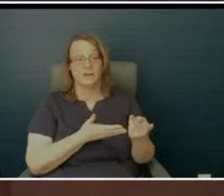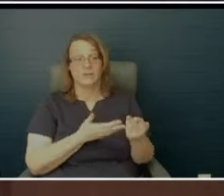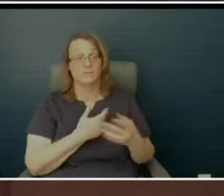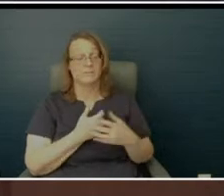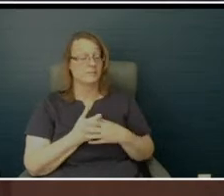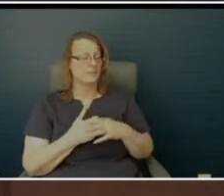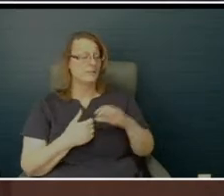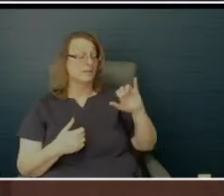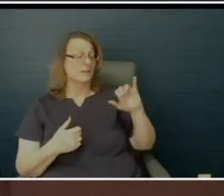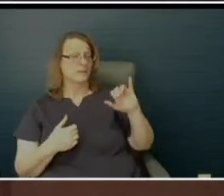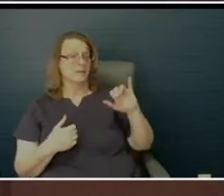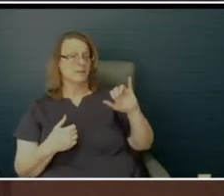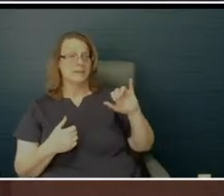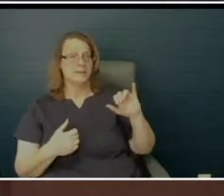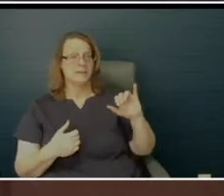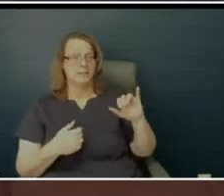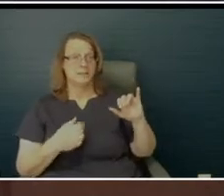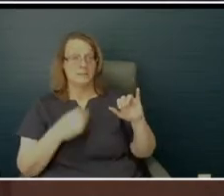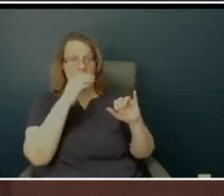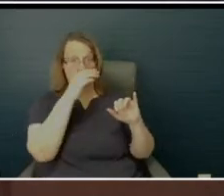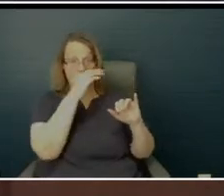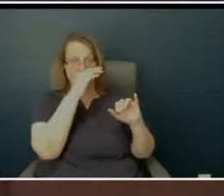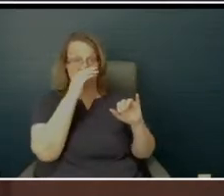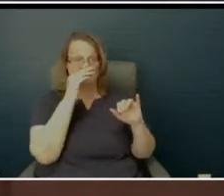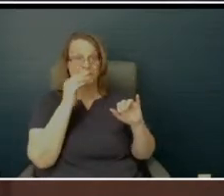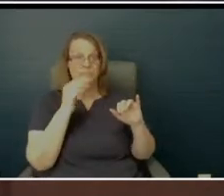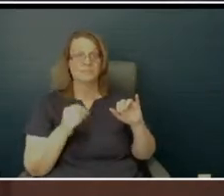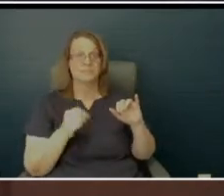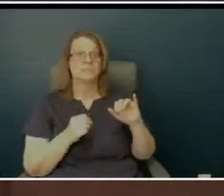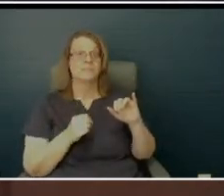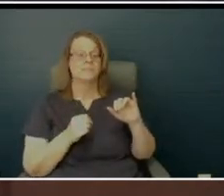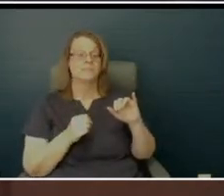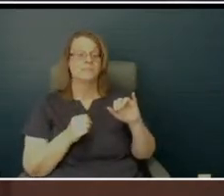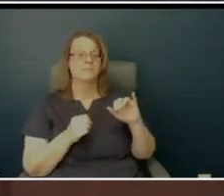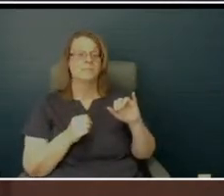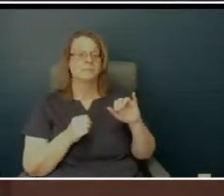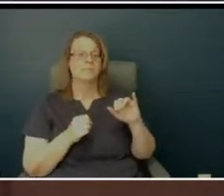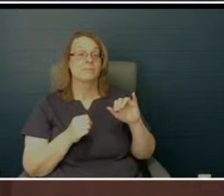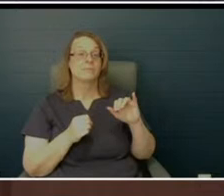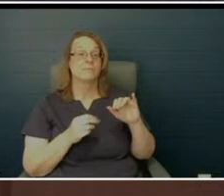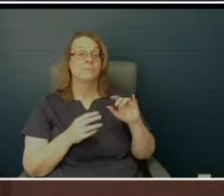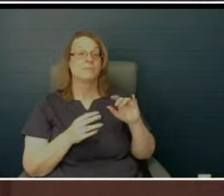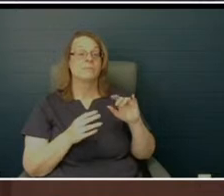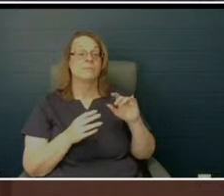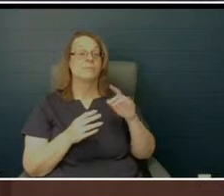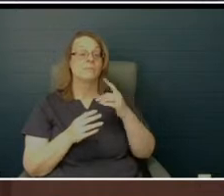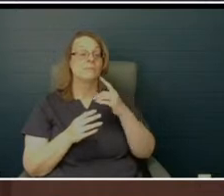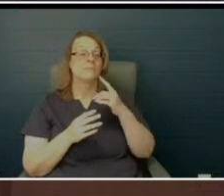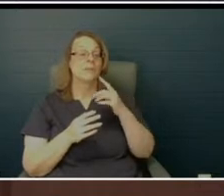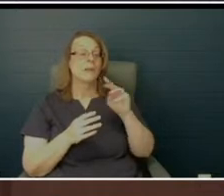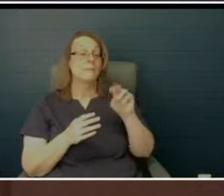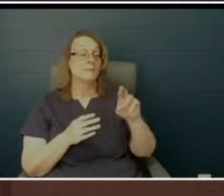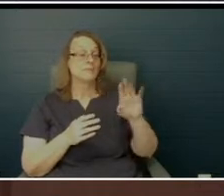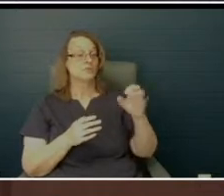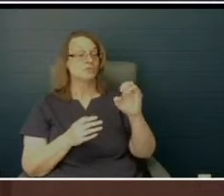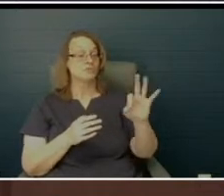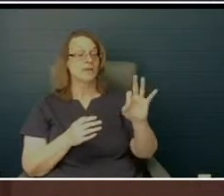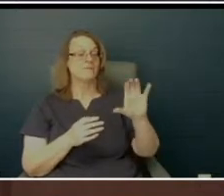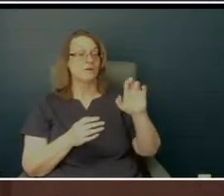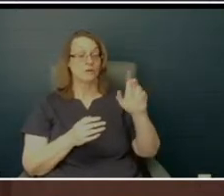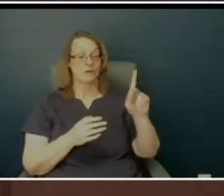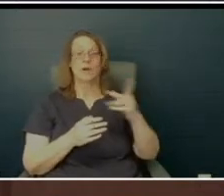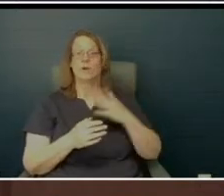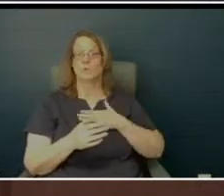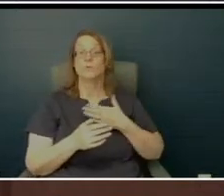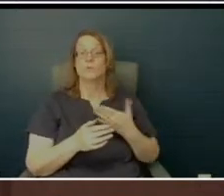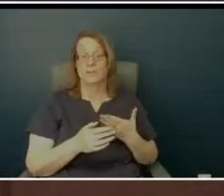fraud, forget the facts, and leave the rest to President Trump's congressional friends. Mr. Clark refused to cooperate with this committee. He pled